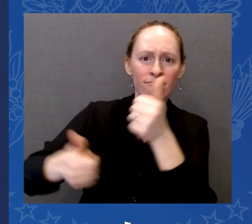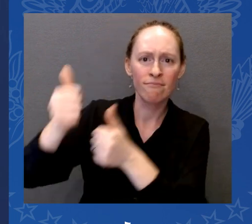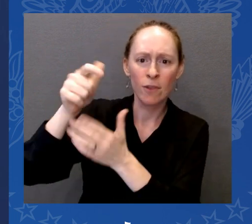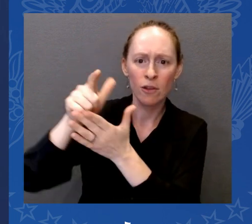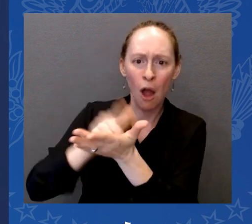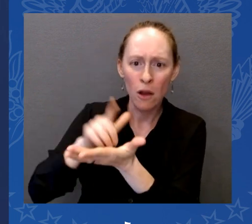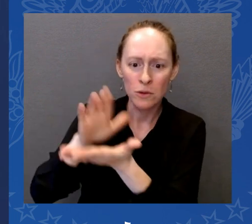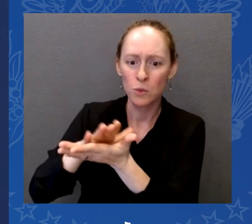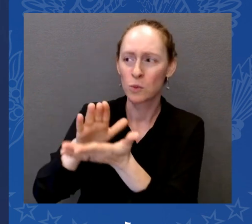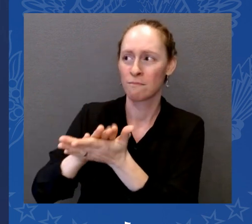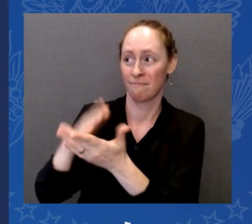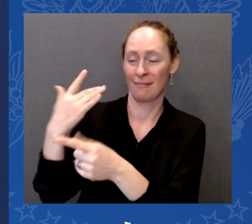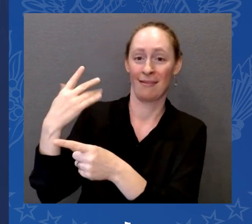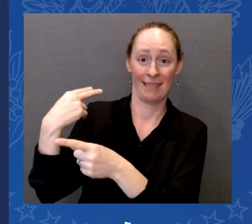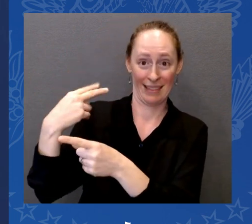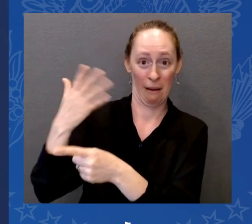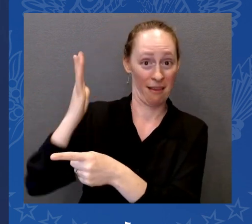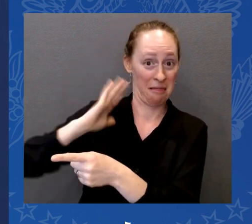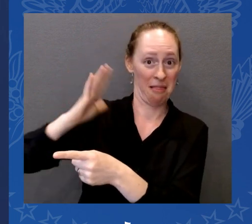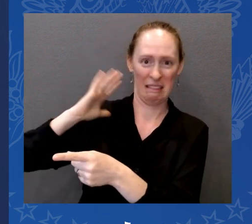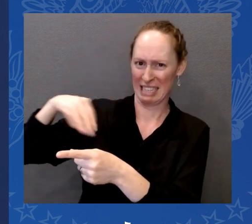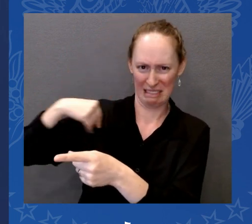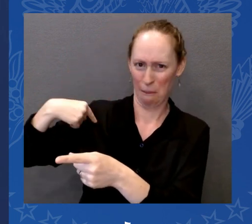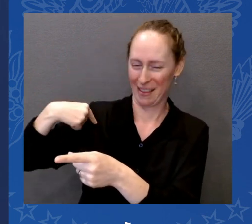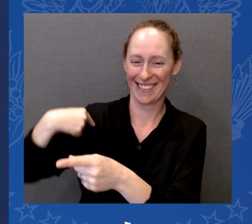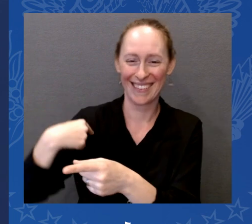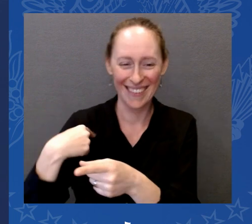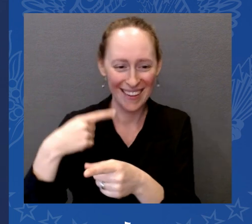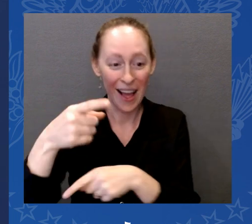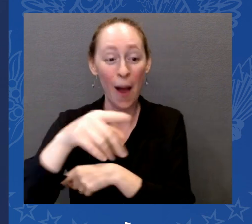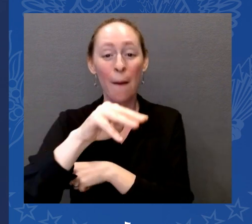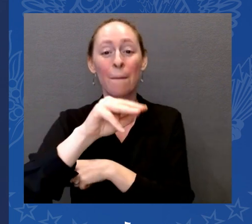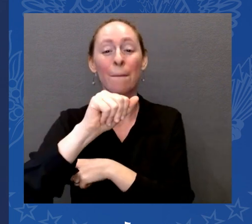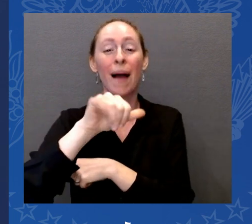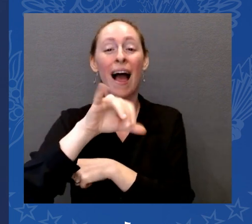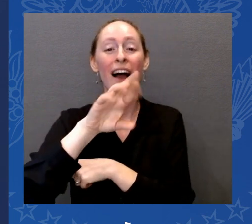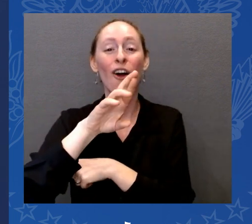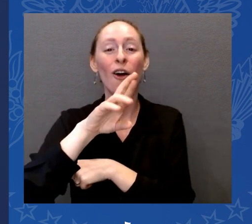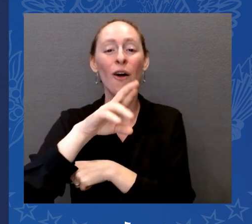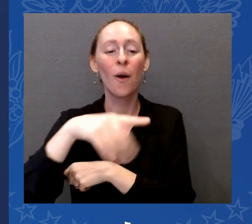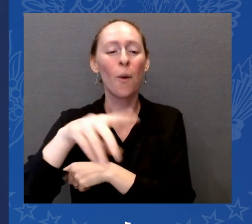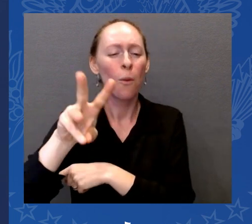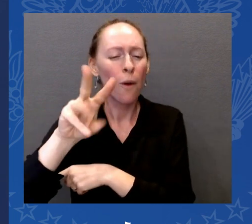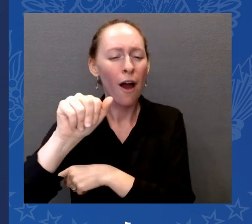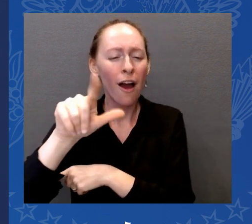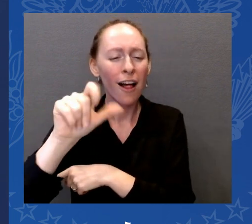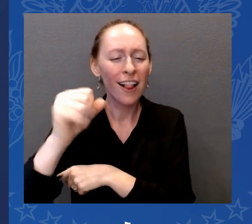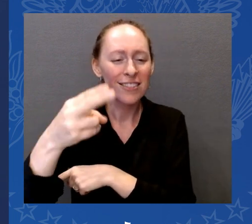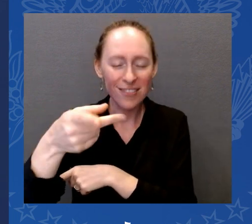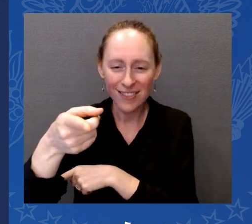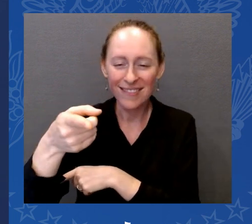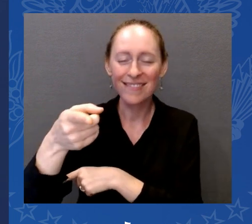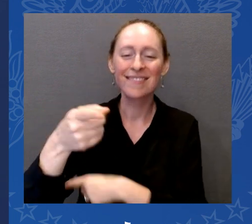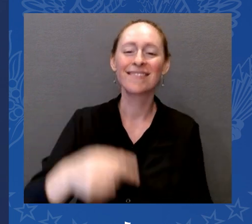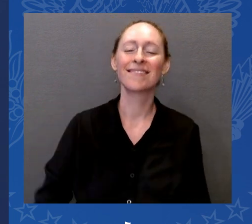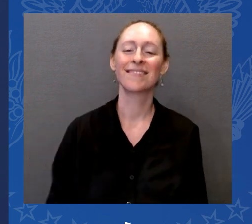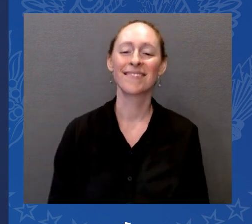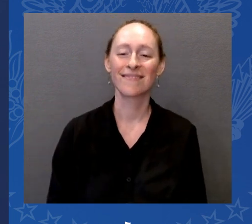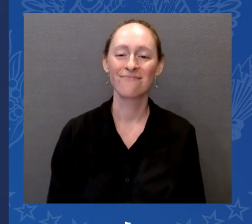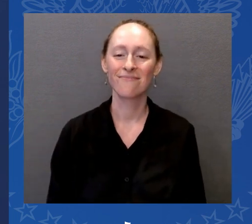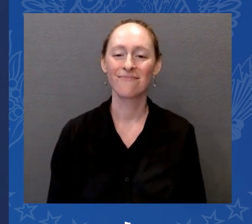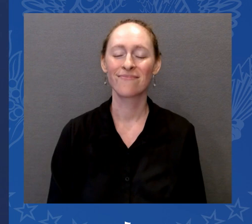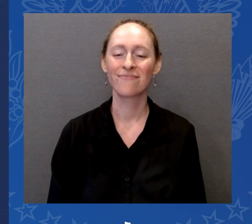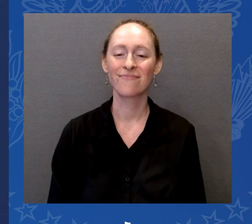And Mayor Walsh, Ben, thank you. County Executive McMahon, it's good, it's good to be in a place that means so much to